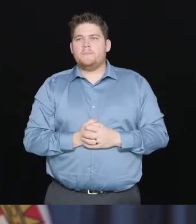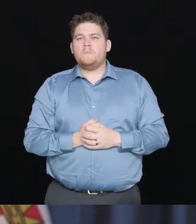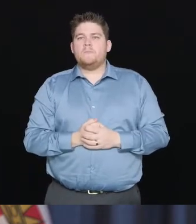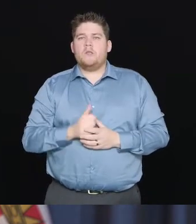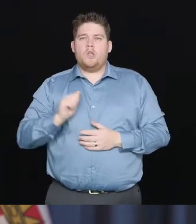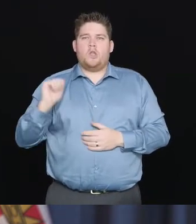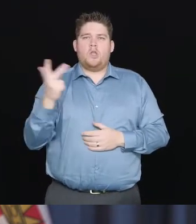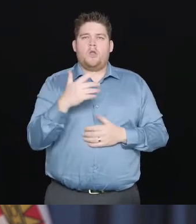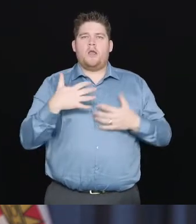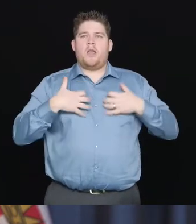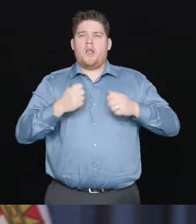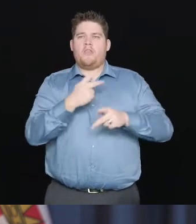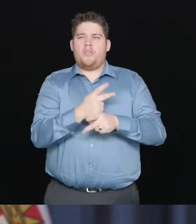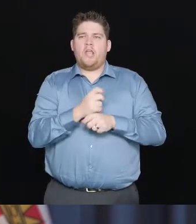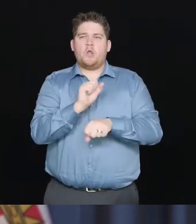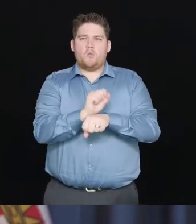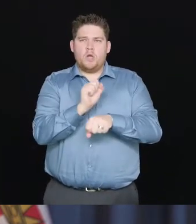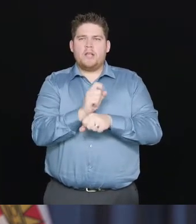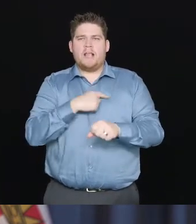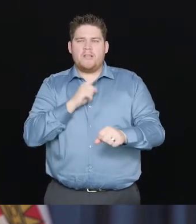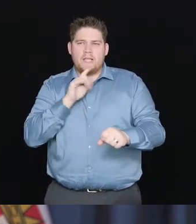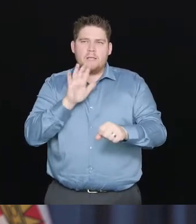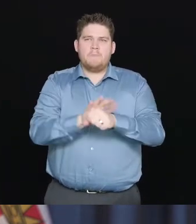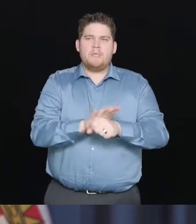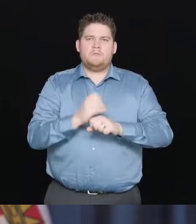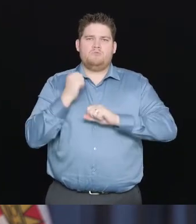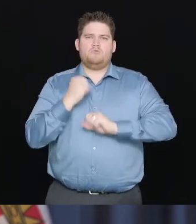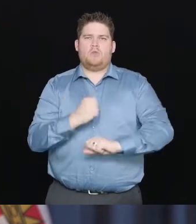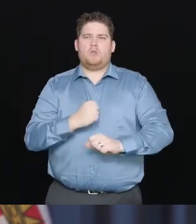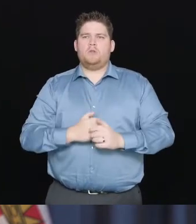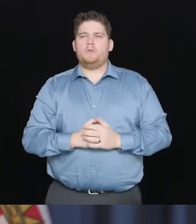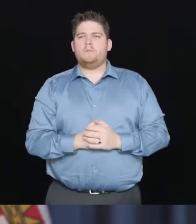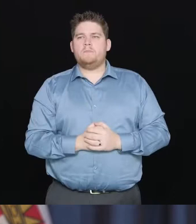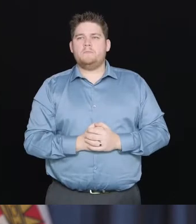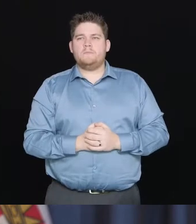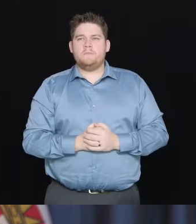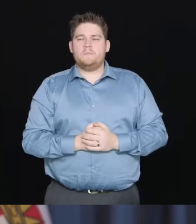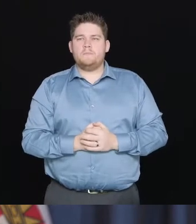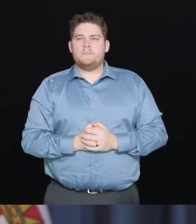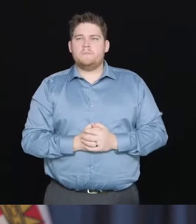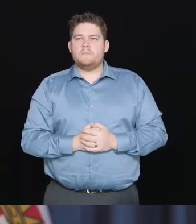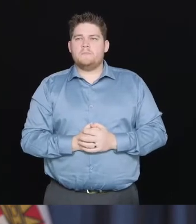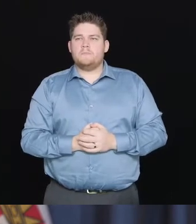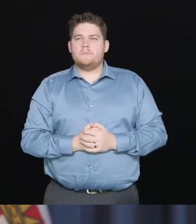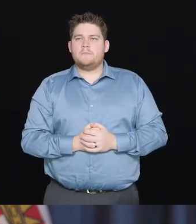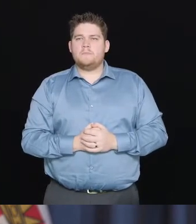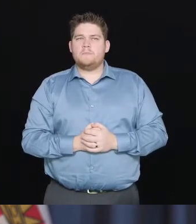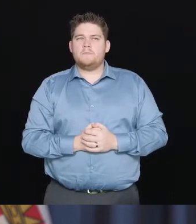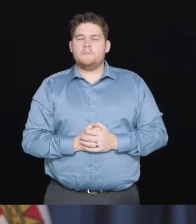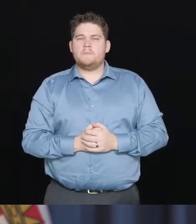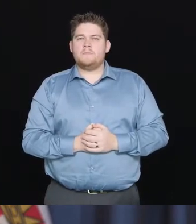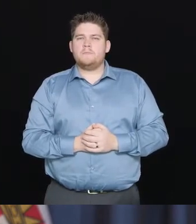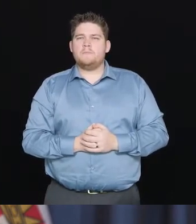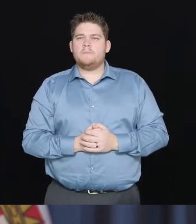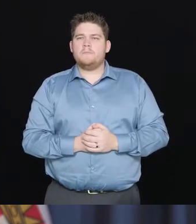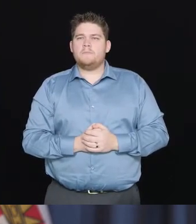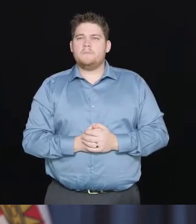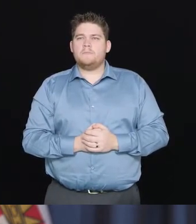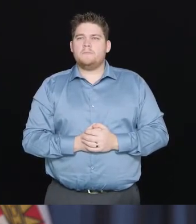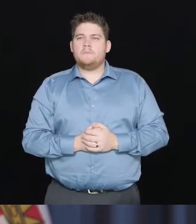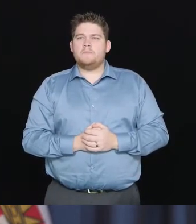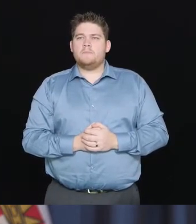note that we have as of March 26th, as of today,